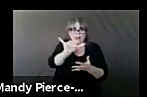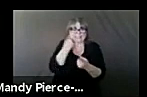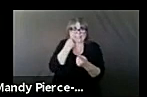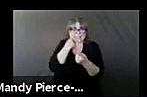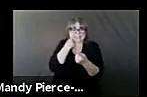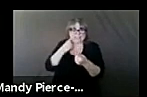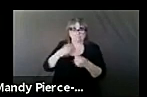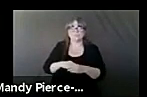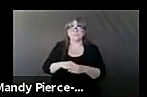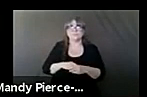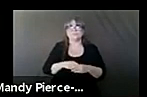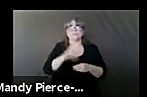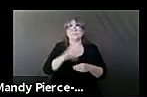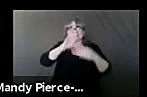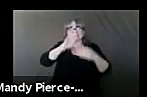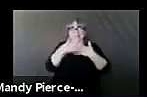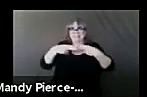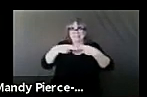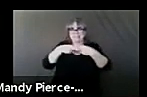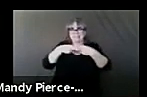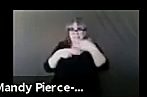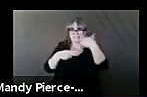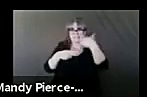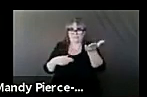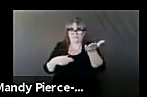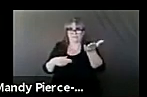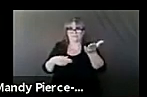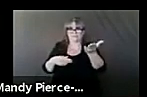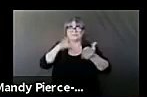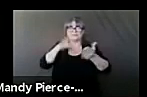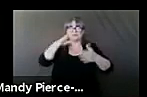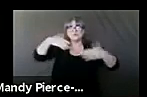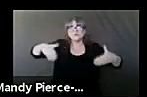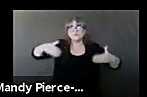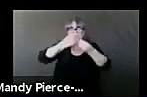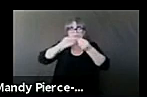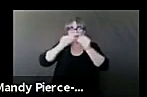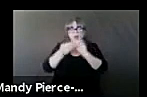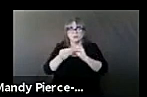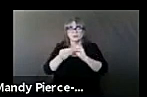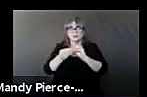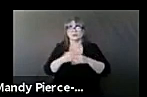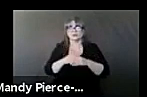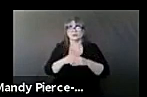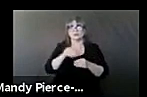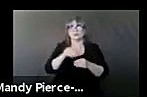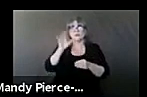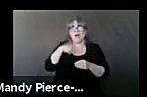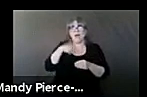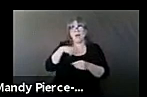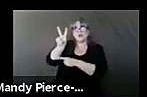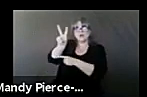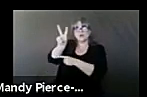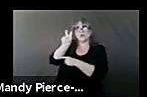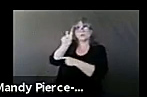So today our numbers increased with 222 new positive cases for a cumulative total